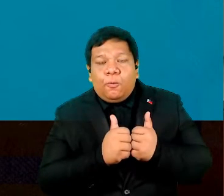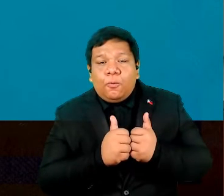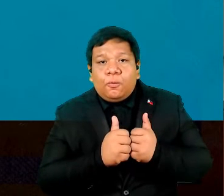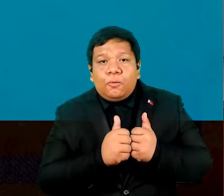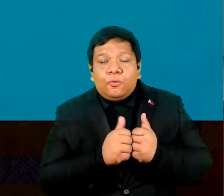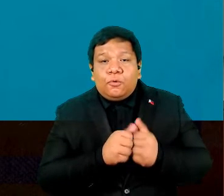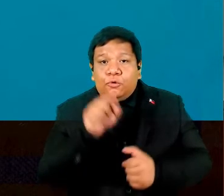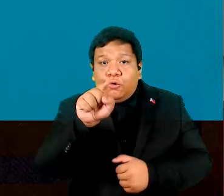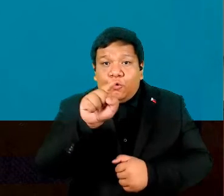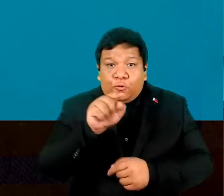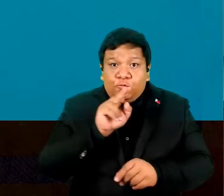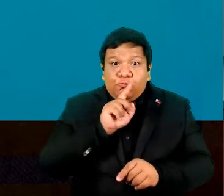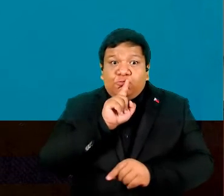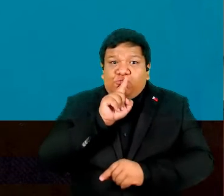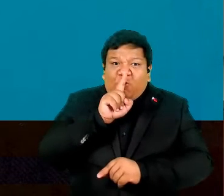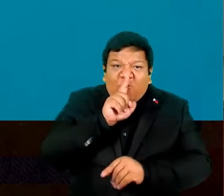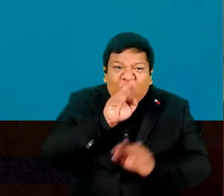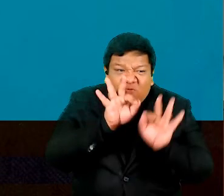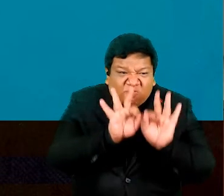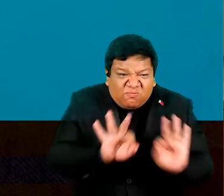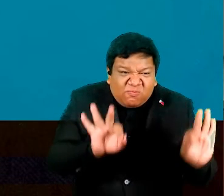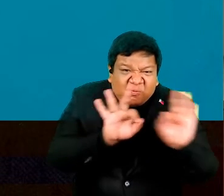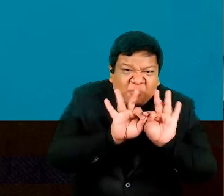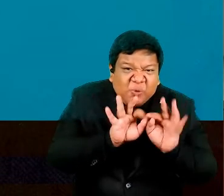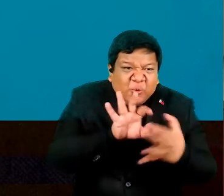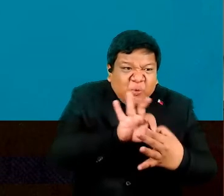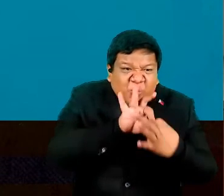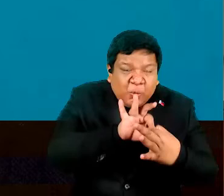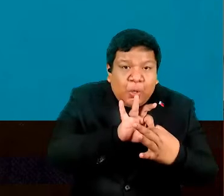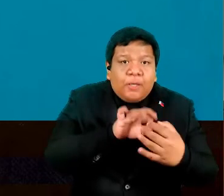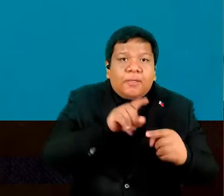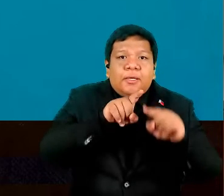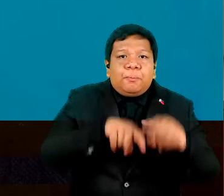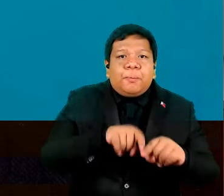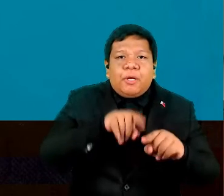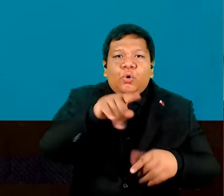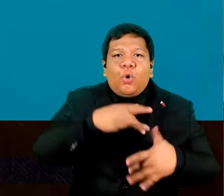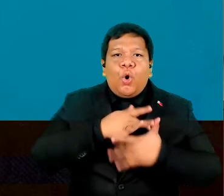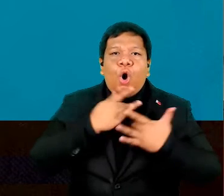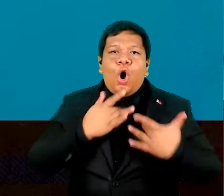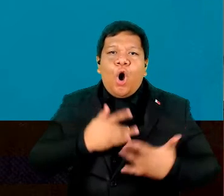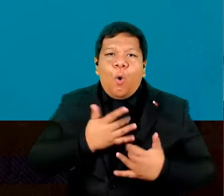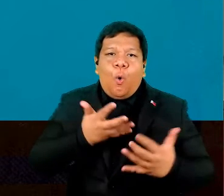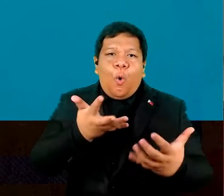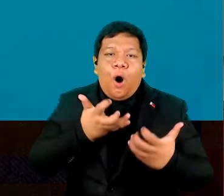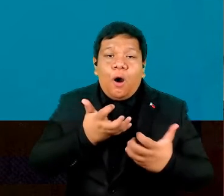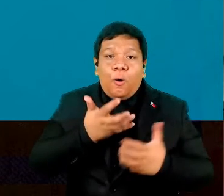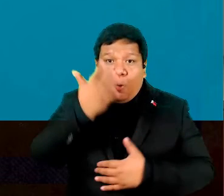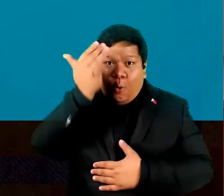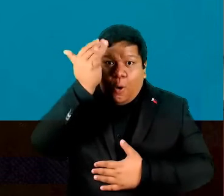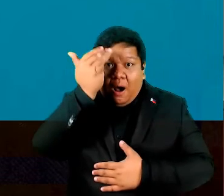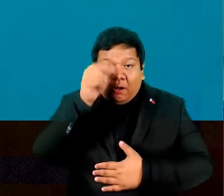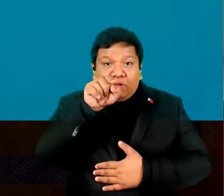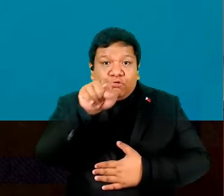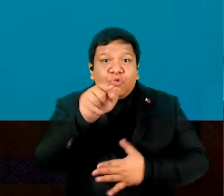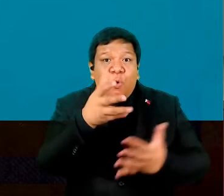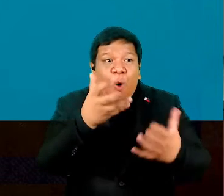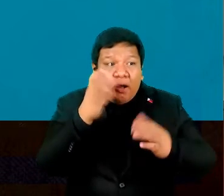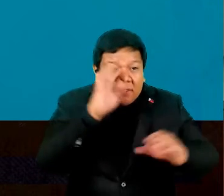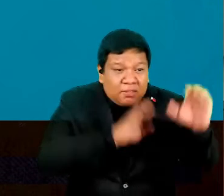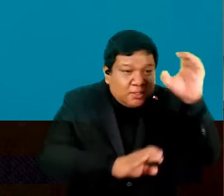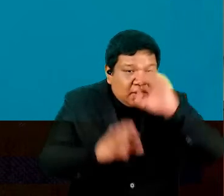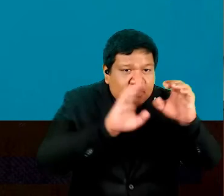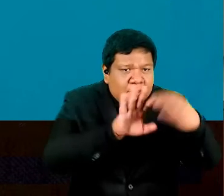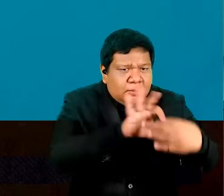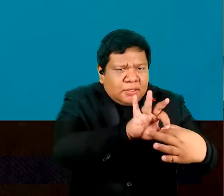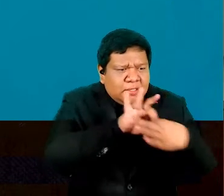How a person values things is really dependent upon the nature of that person's heart. Because really, you only tend to seek what to